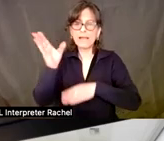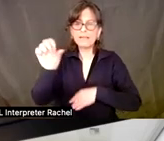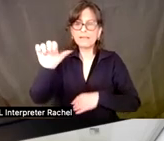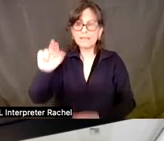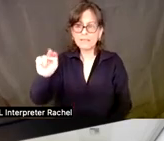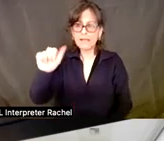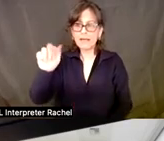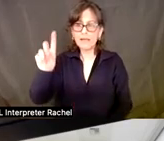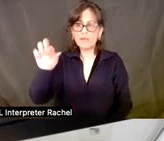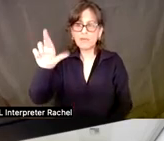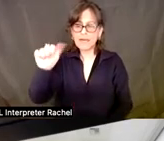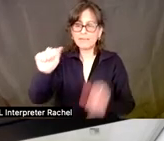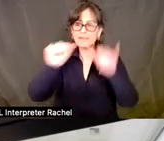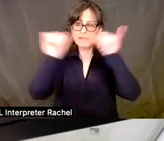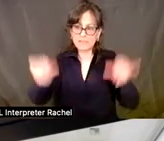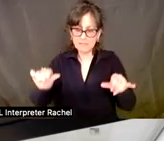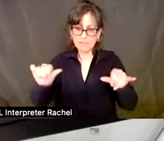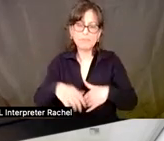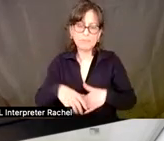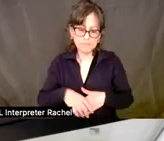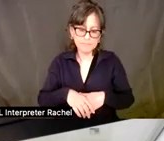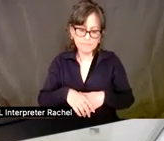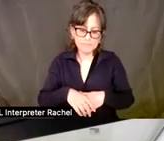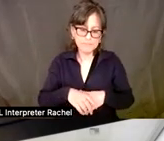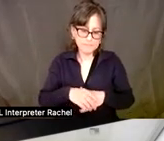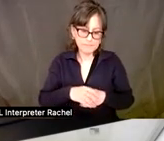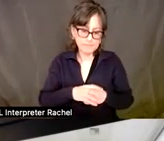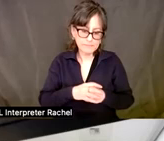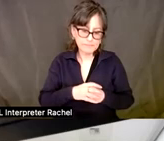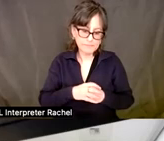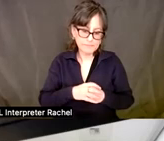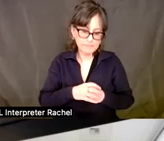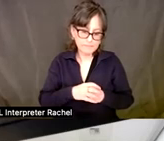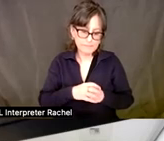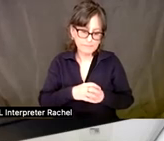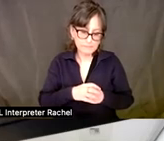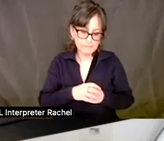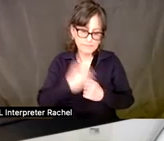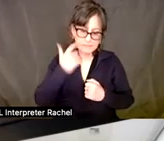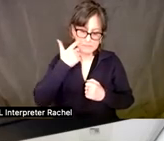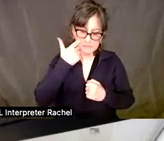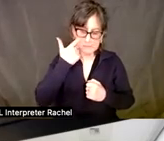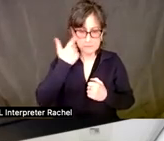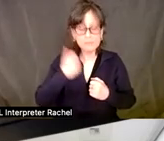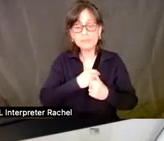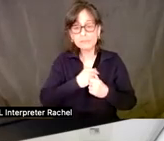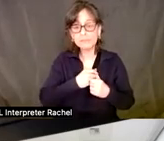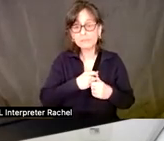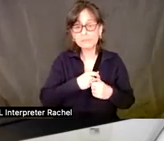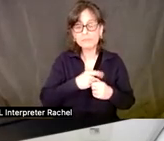system. You can see, didn't mean to advance quite yet, you can see that